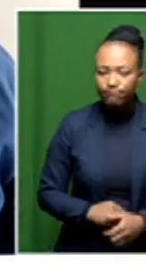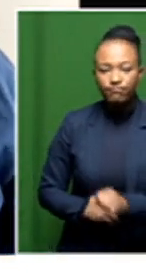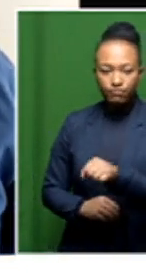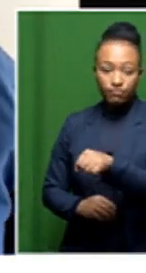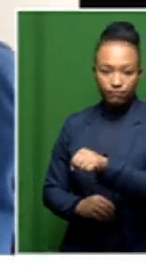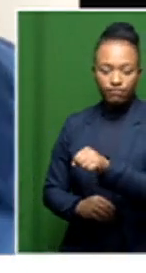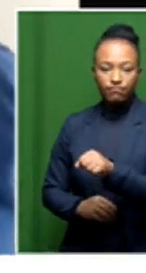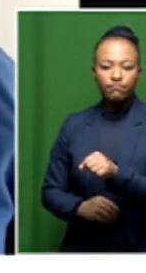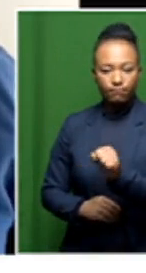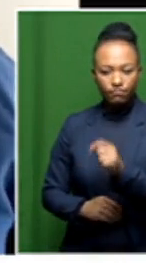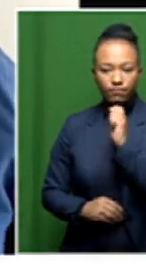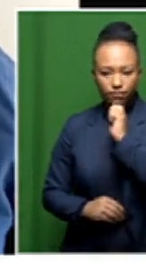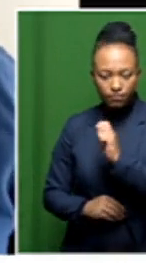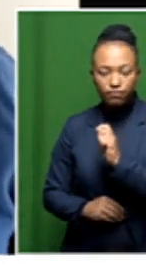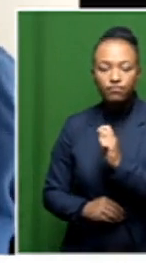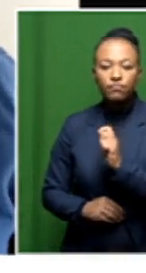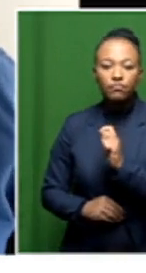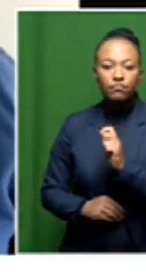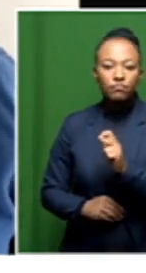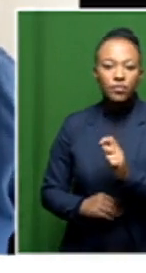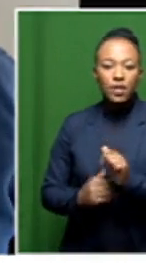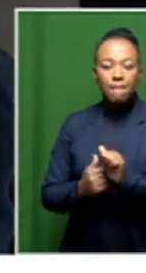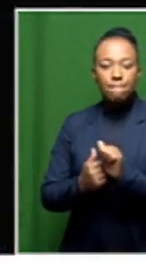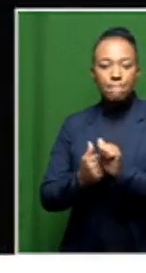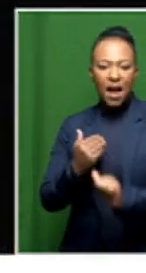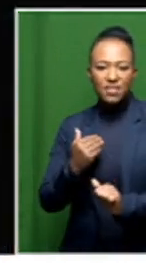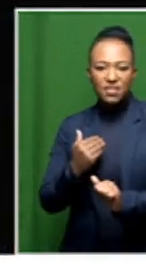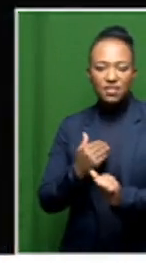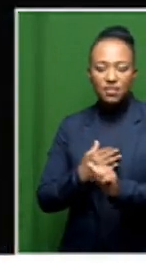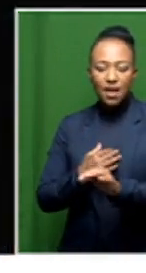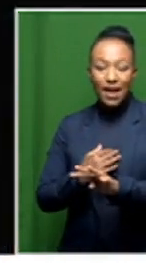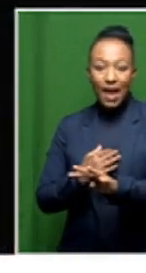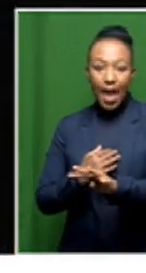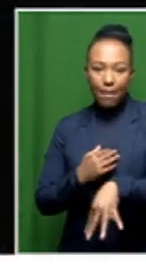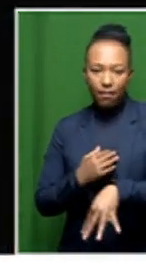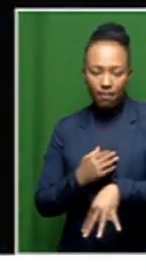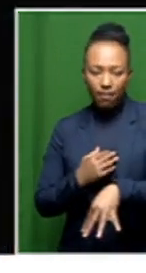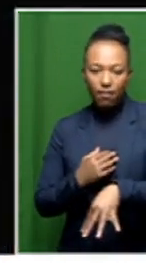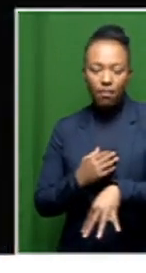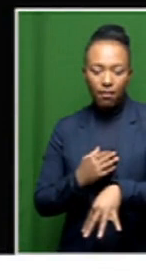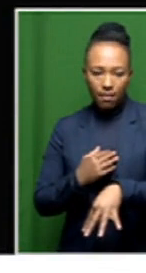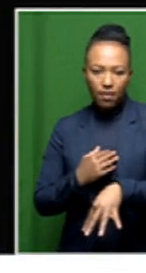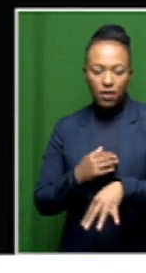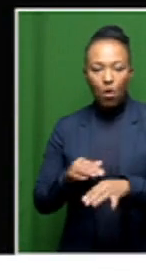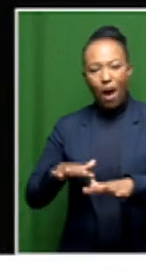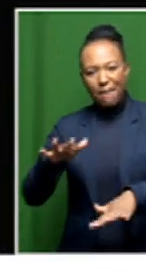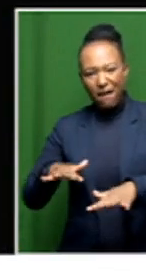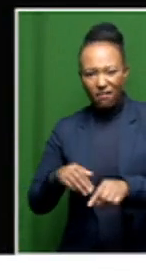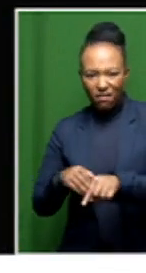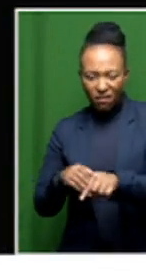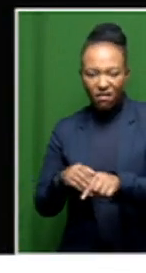Certainly. We will be in the month of April be having a schools democracy